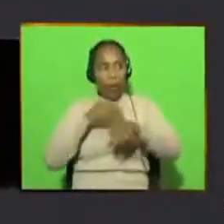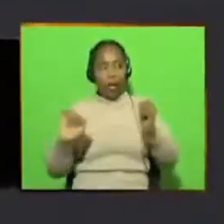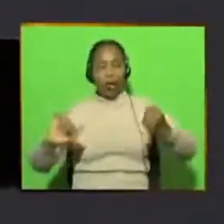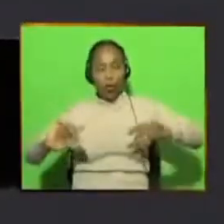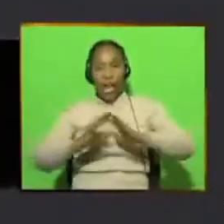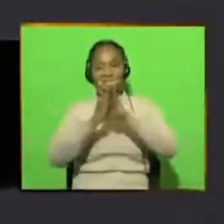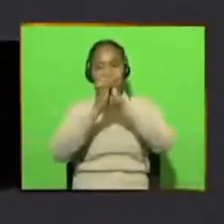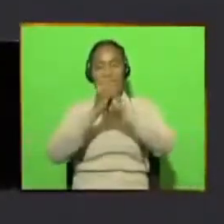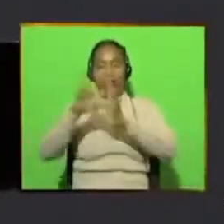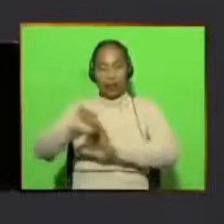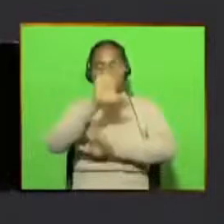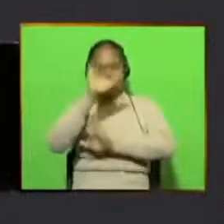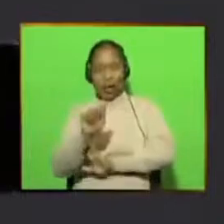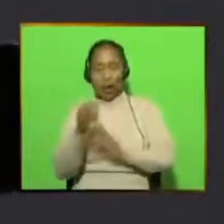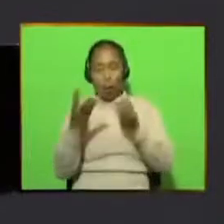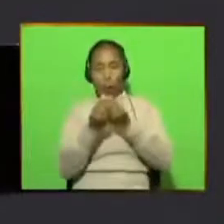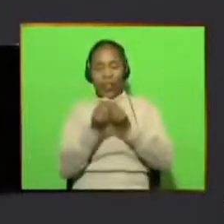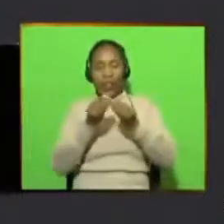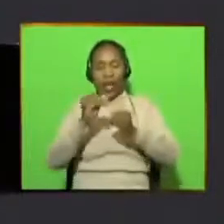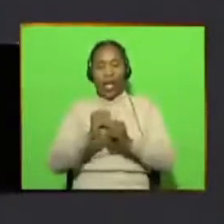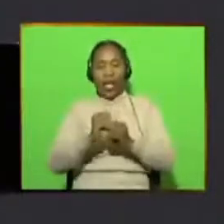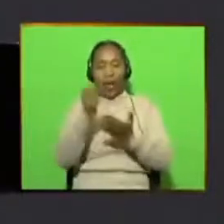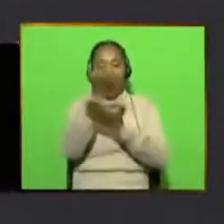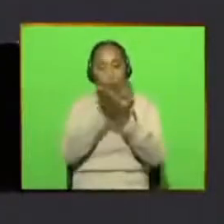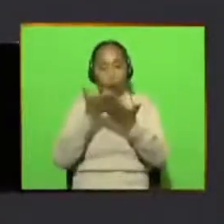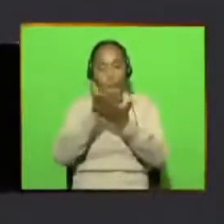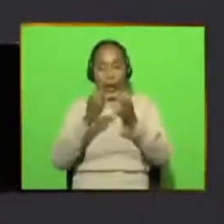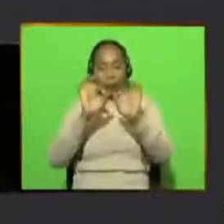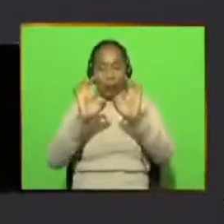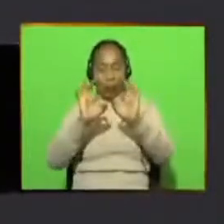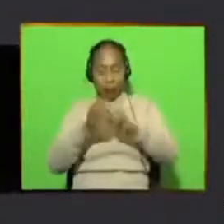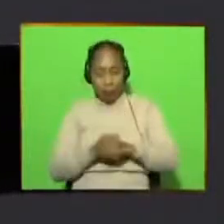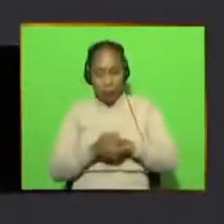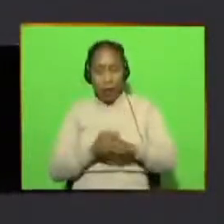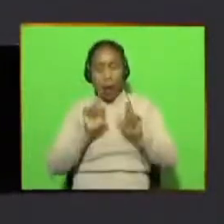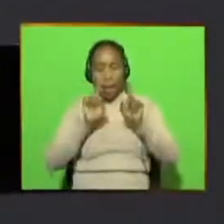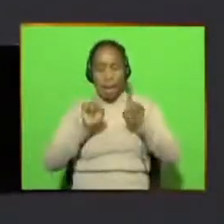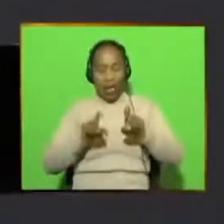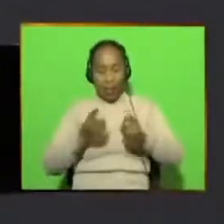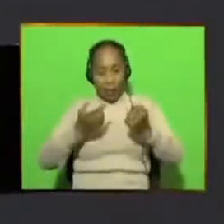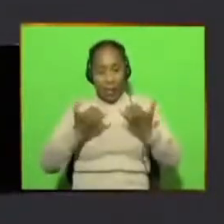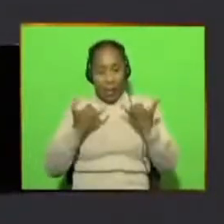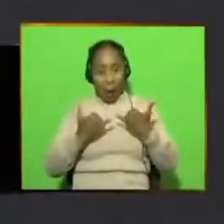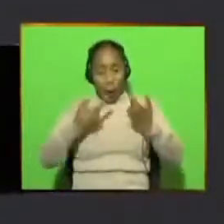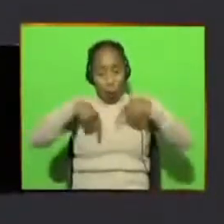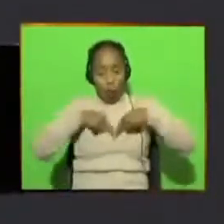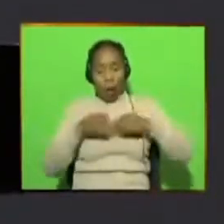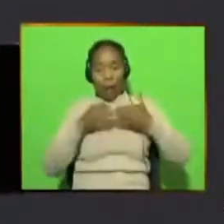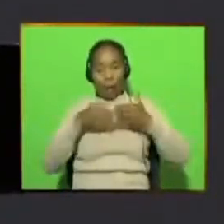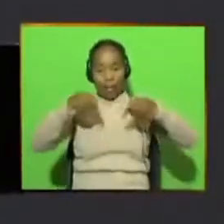economy that works for everybody. We must now, as the members of this House,